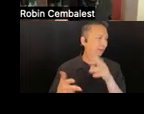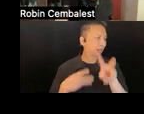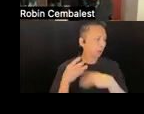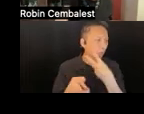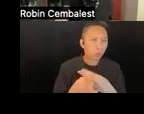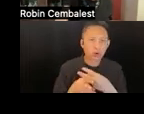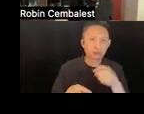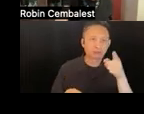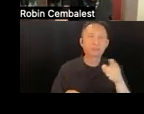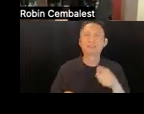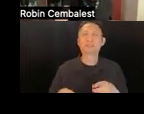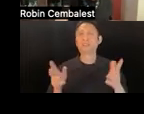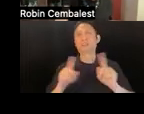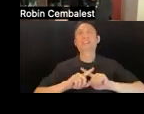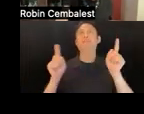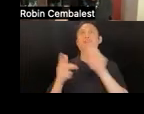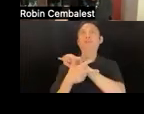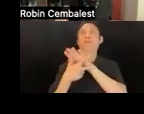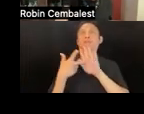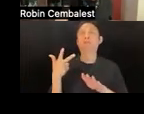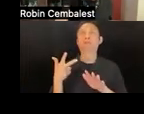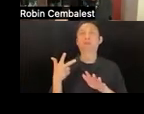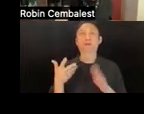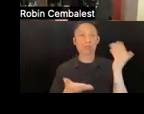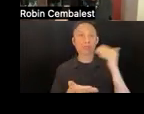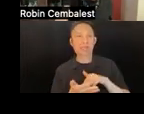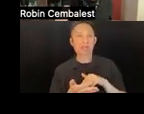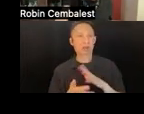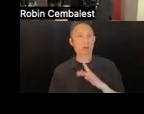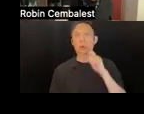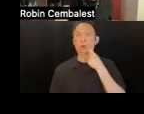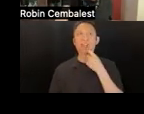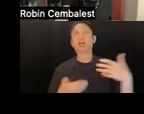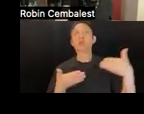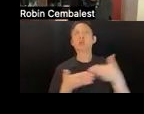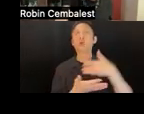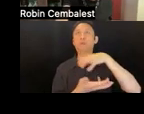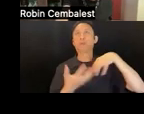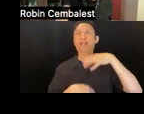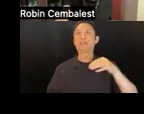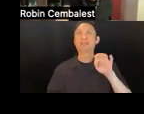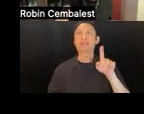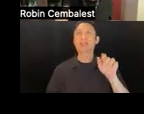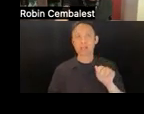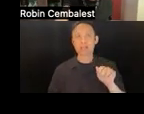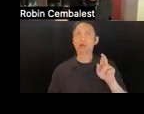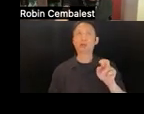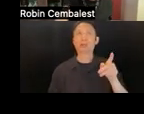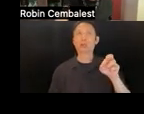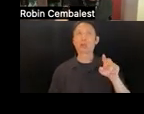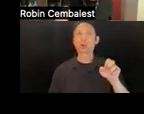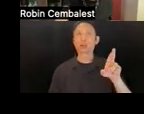moment. And again, why? Because it's a new mixed media repertory program. It has solos. It